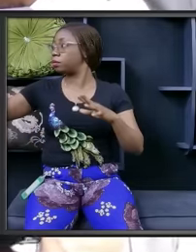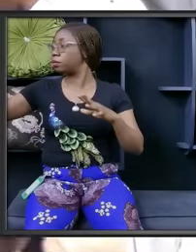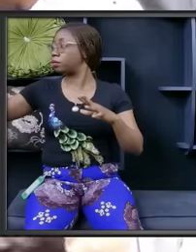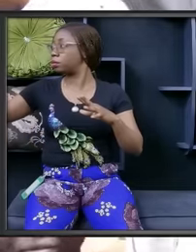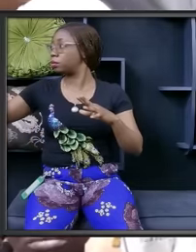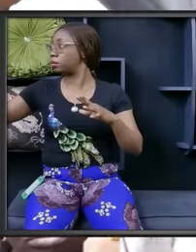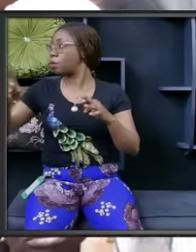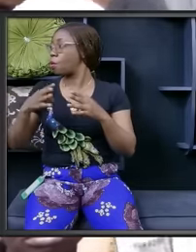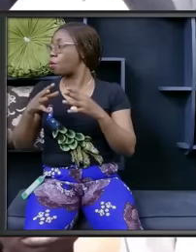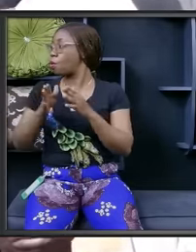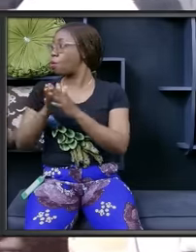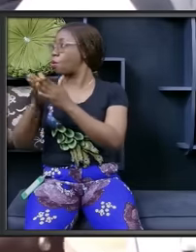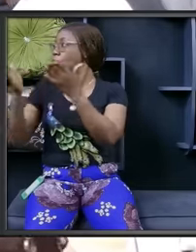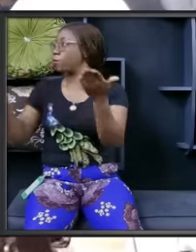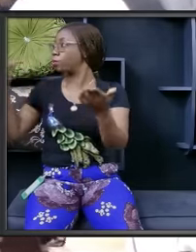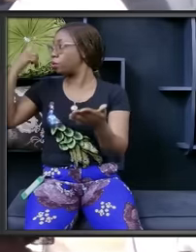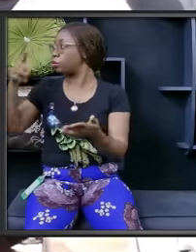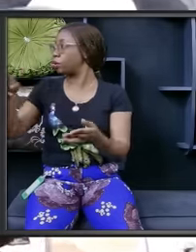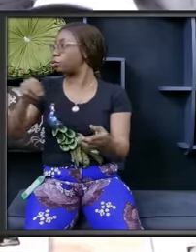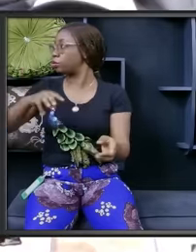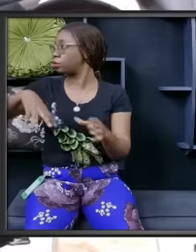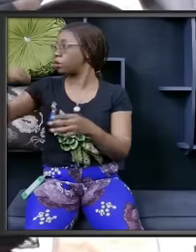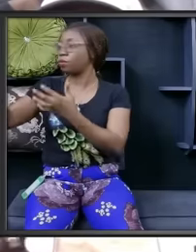please. Open door for her. Make you wait out.